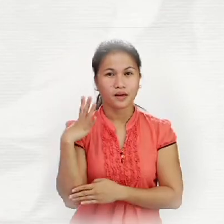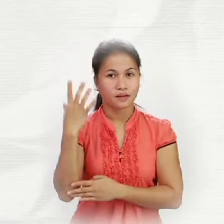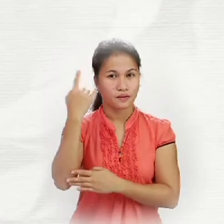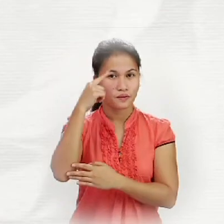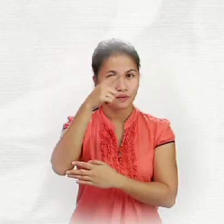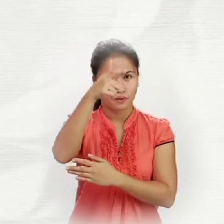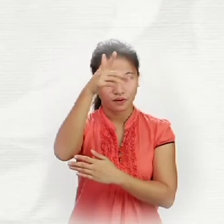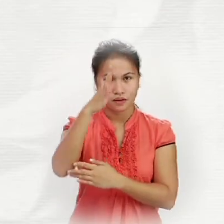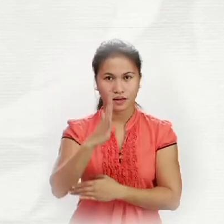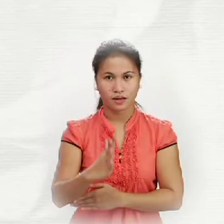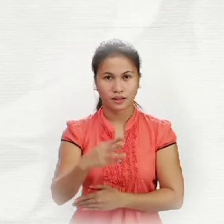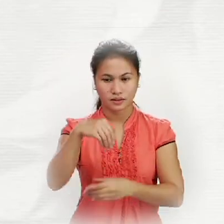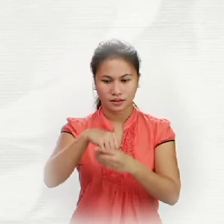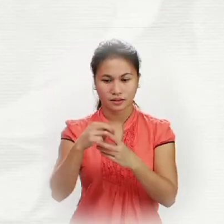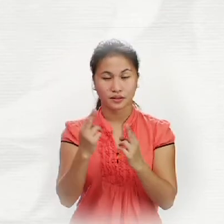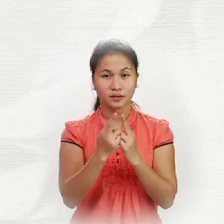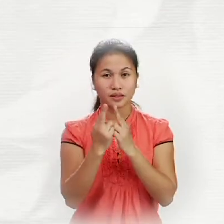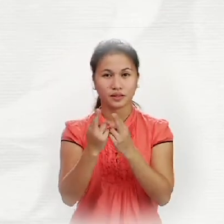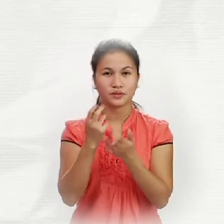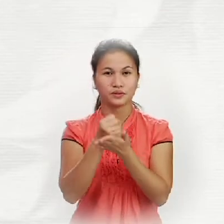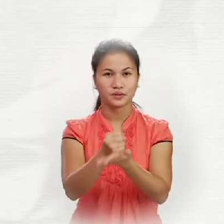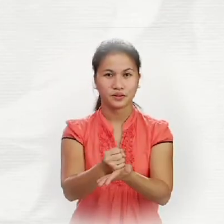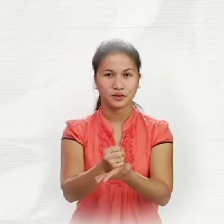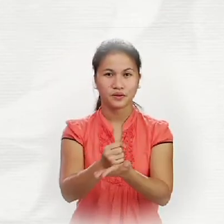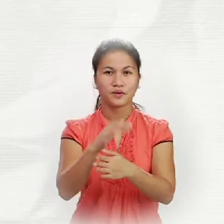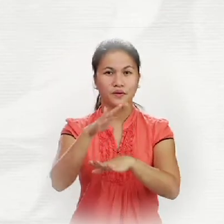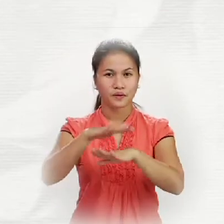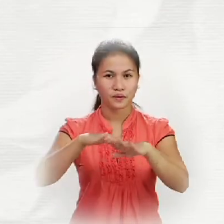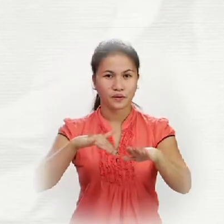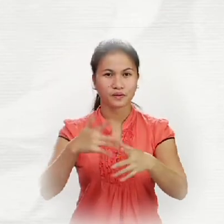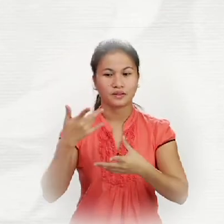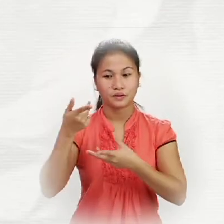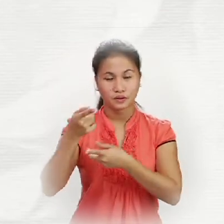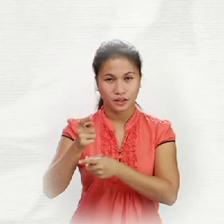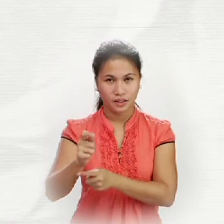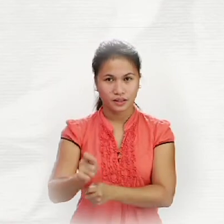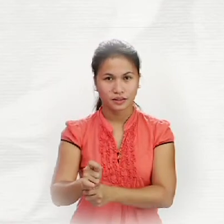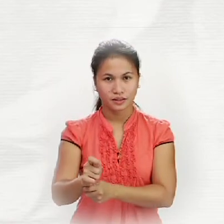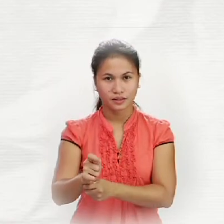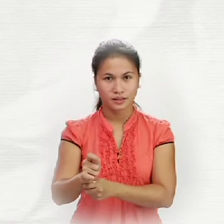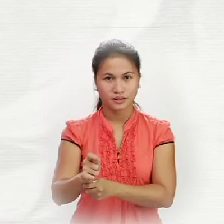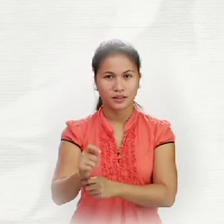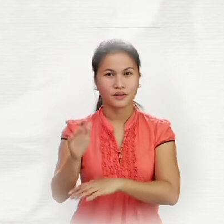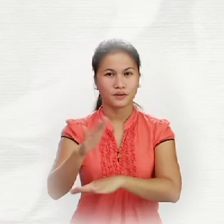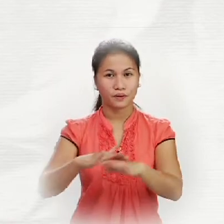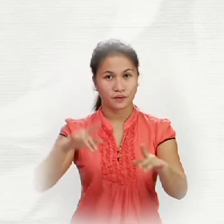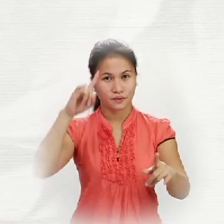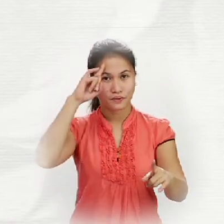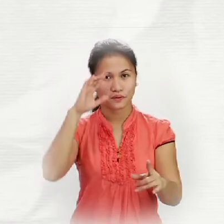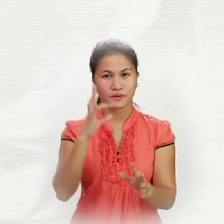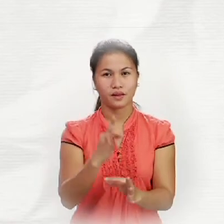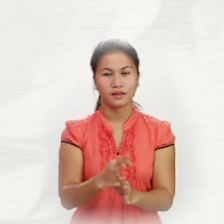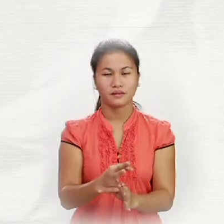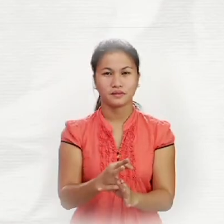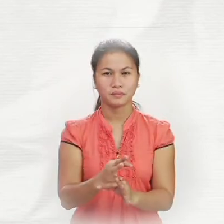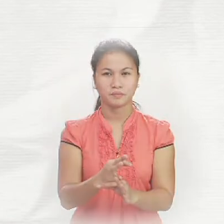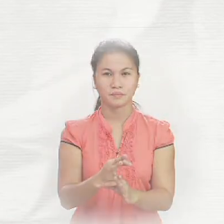waiting for God in the relationship called trust, called faith.